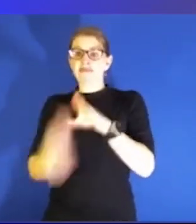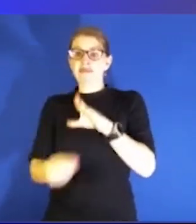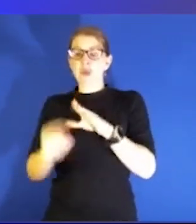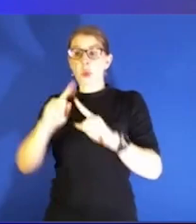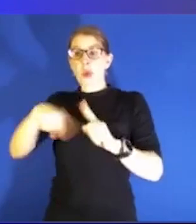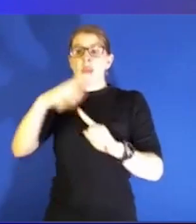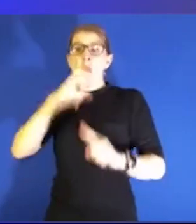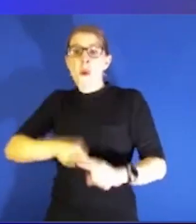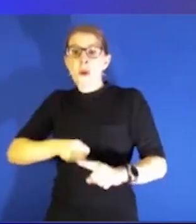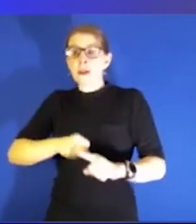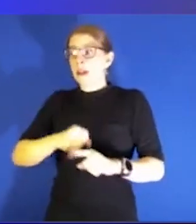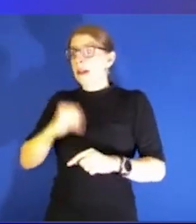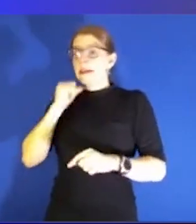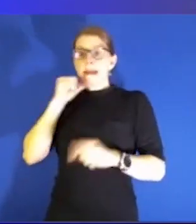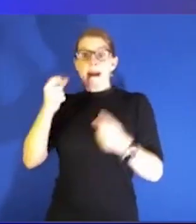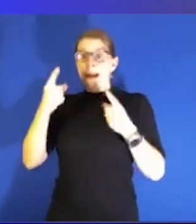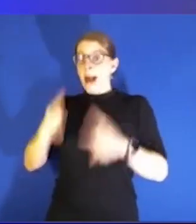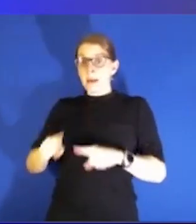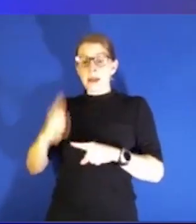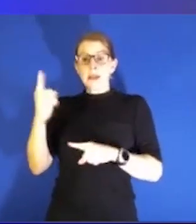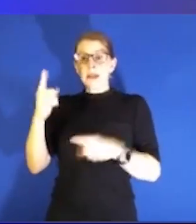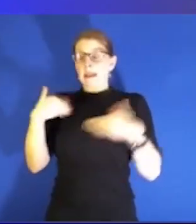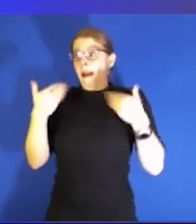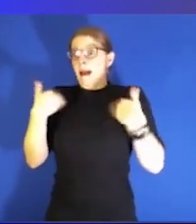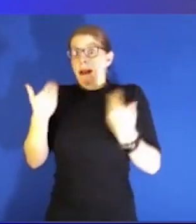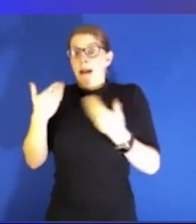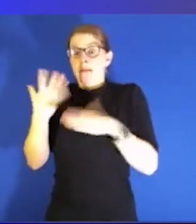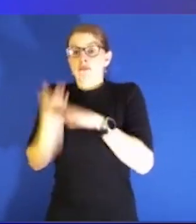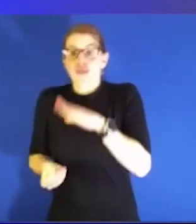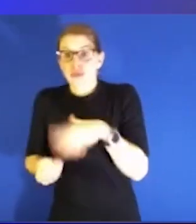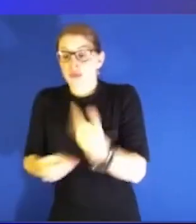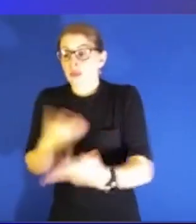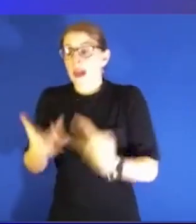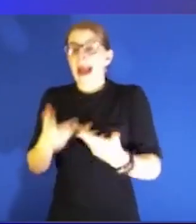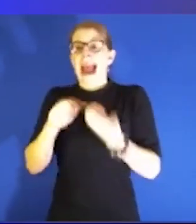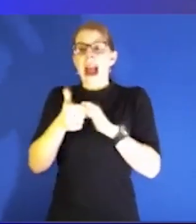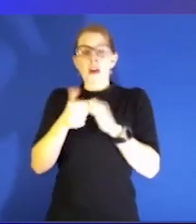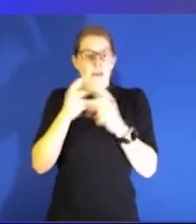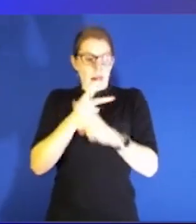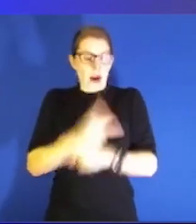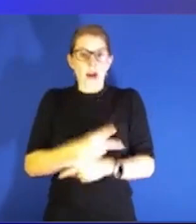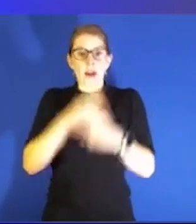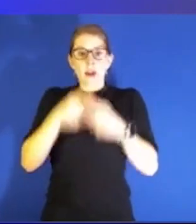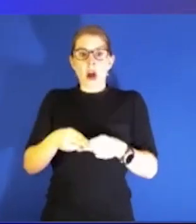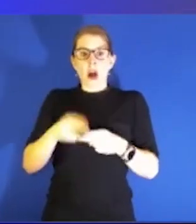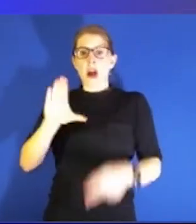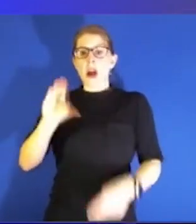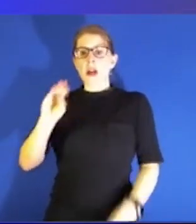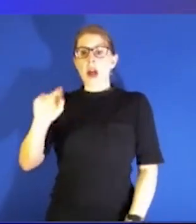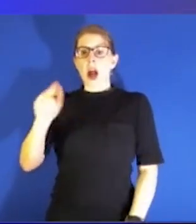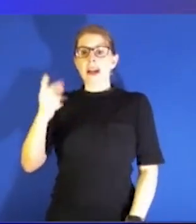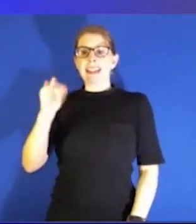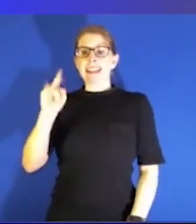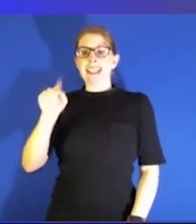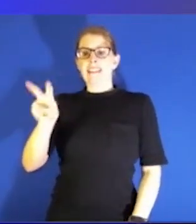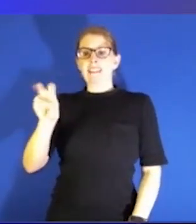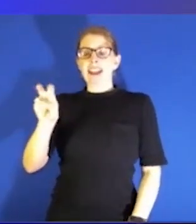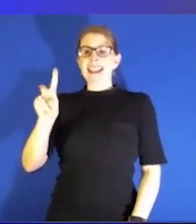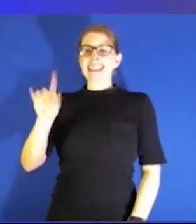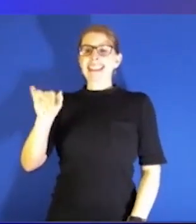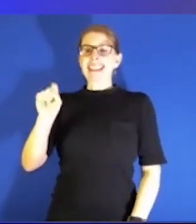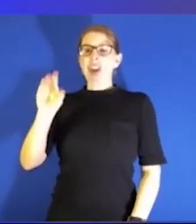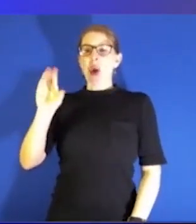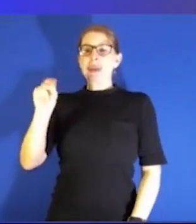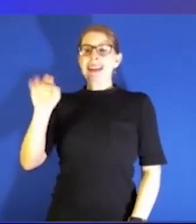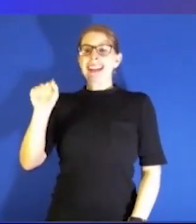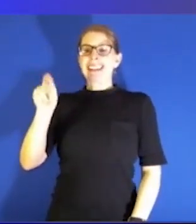really throws us, and we expect something and something else happens. So to put that together, we have this thing called cognitive dissonance where it just doesn't fit. And I think we're all kind